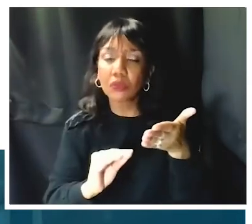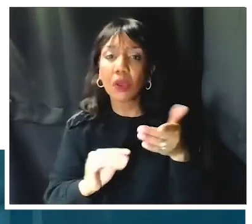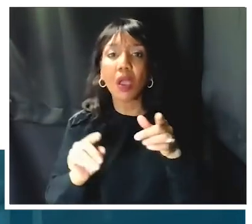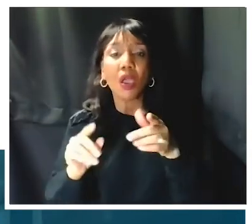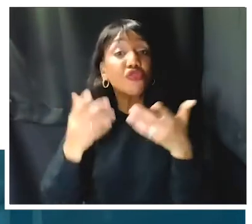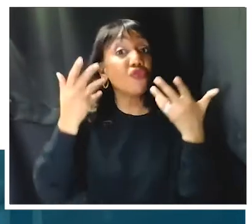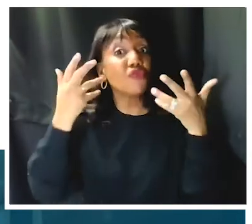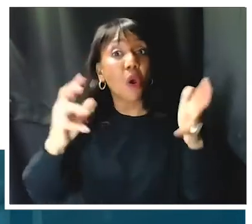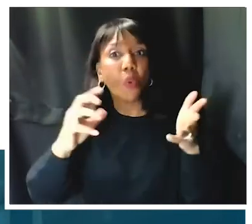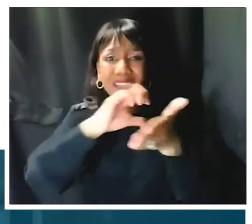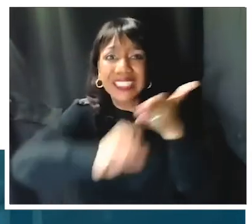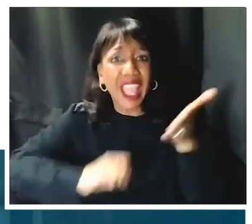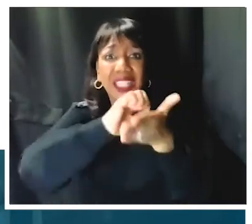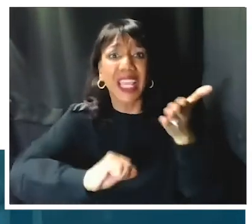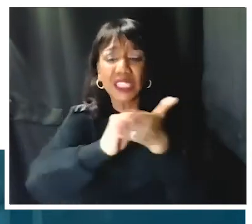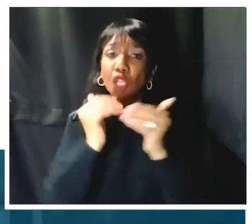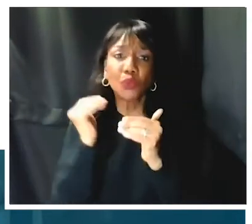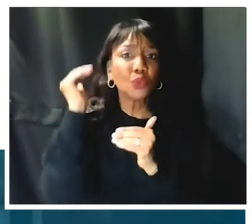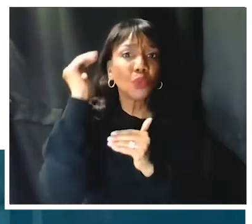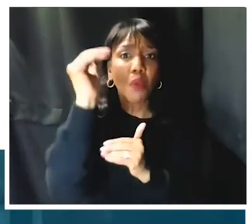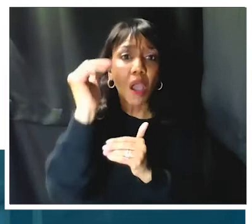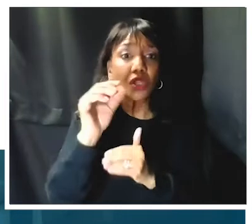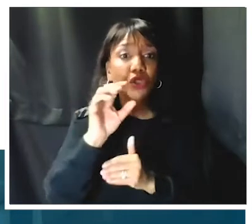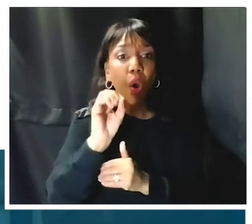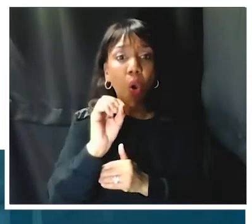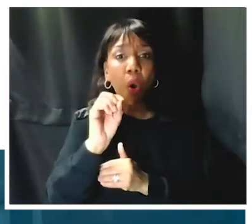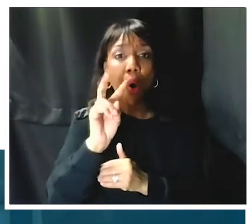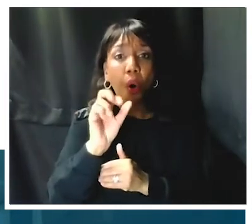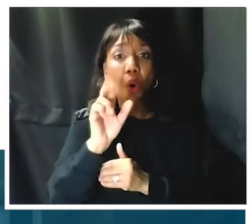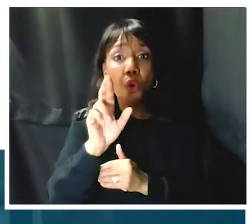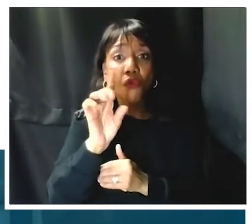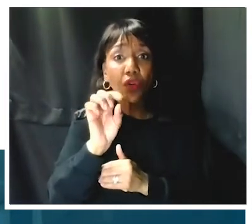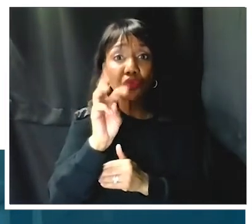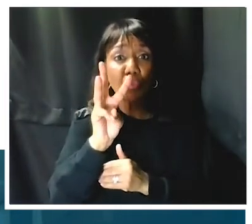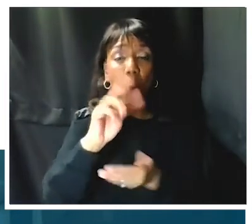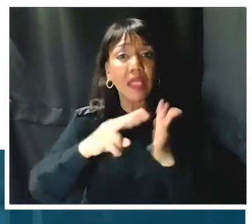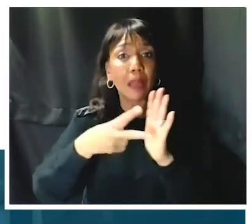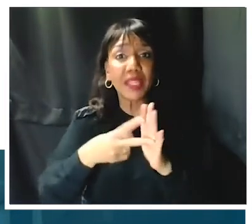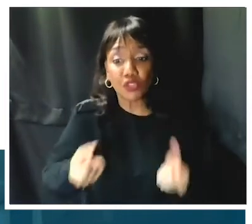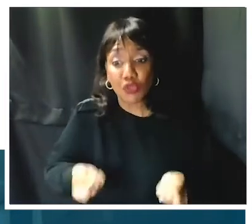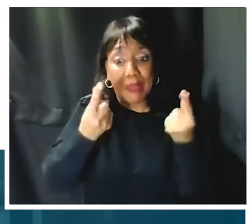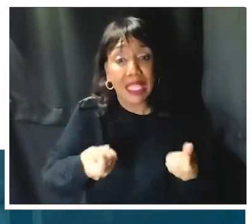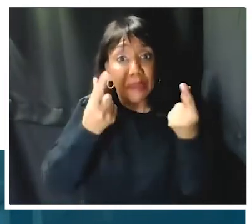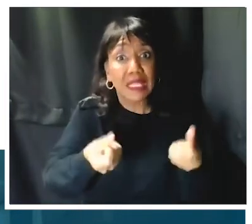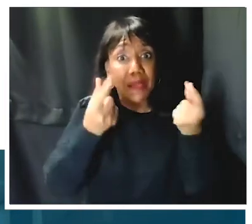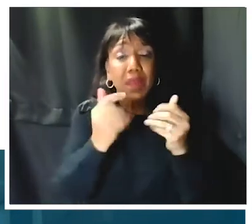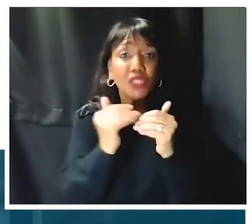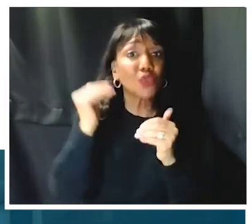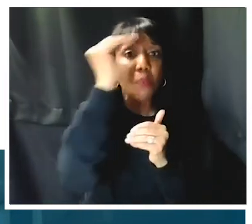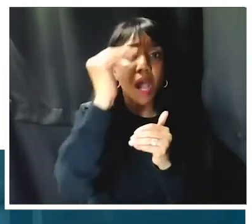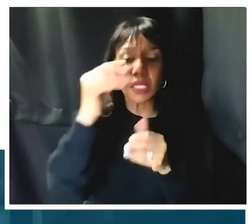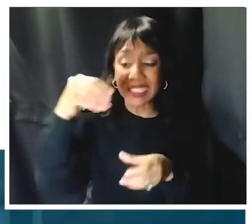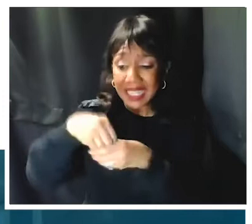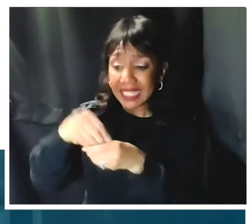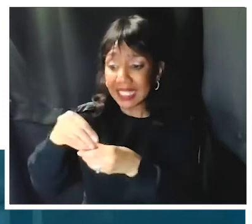is overdraw your account. Overdrawing your account means that you spent more money than you had in your account to